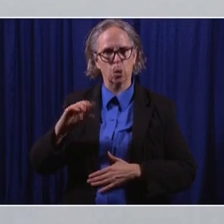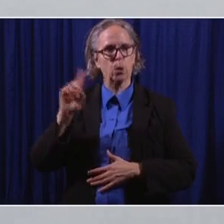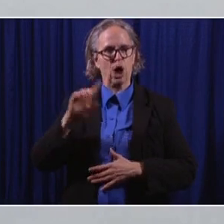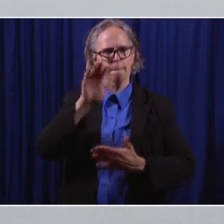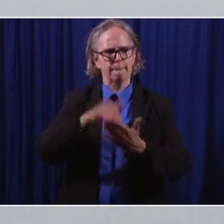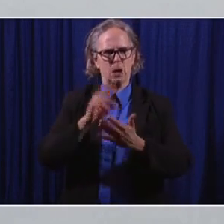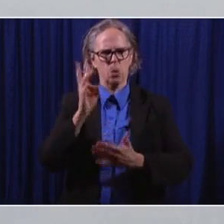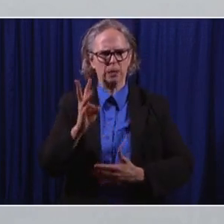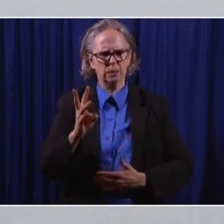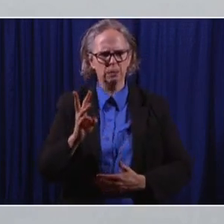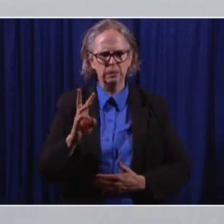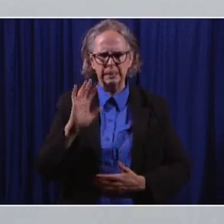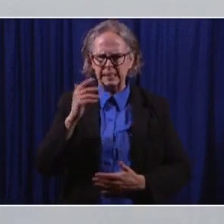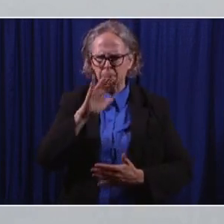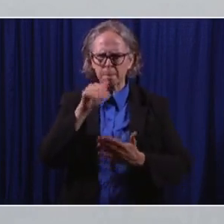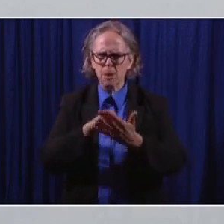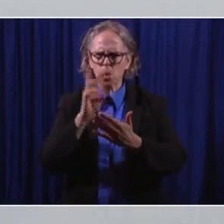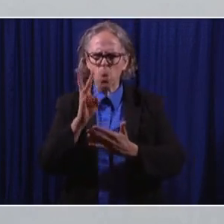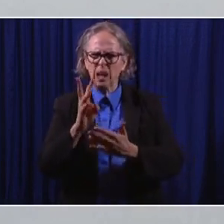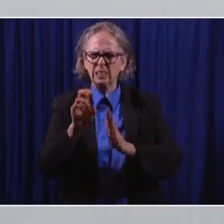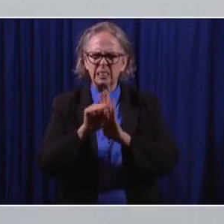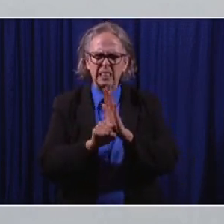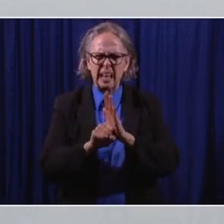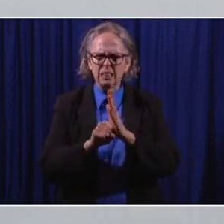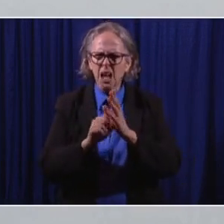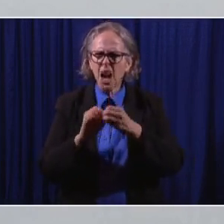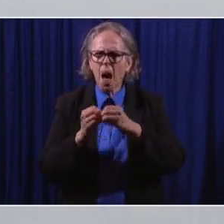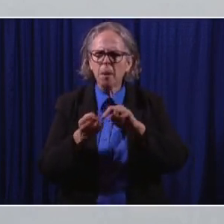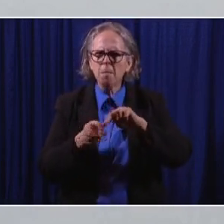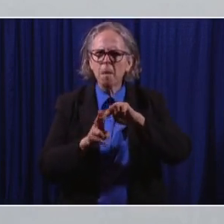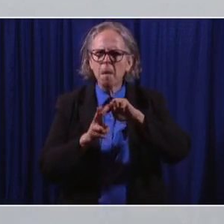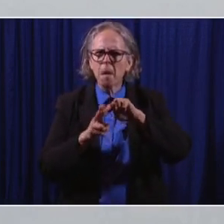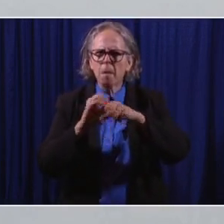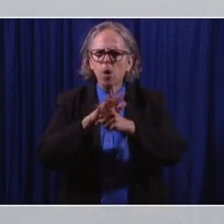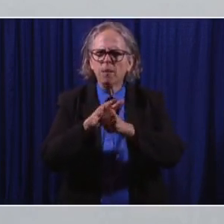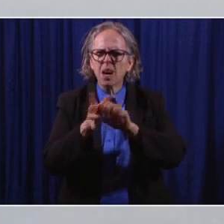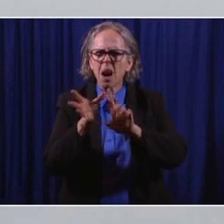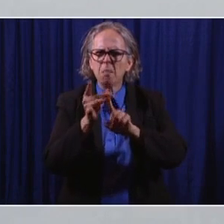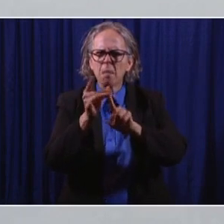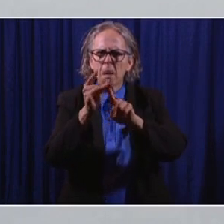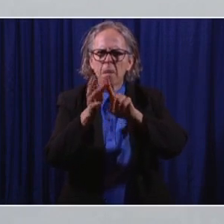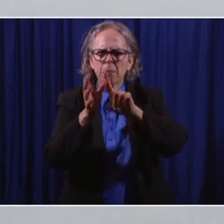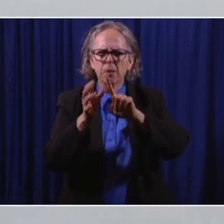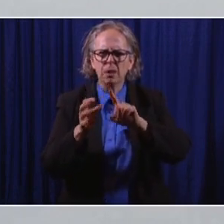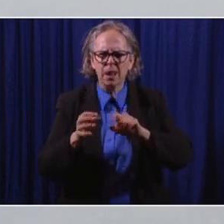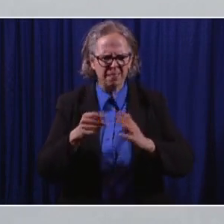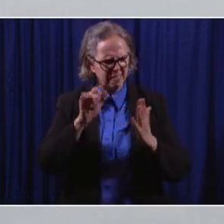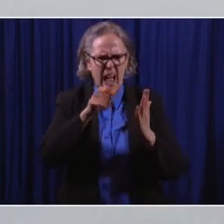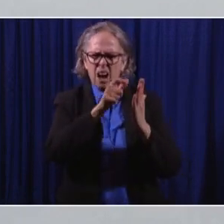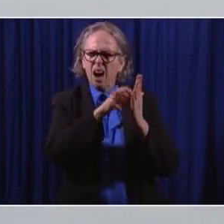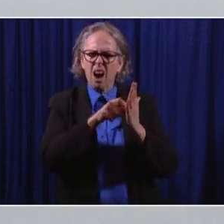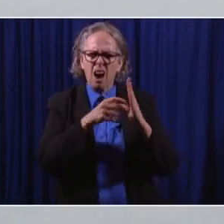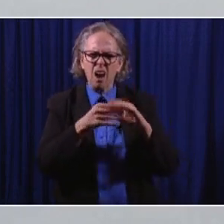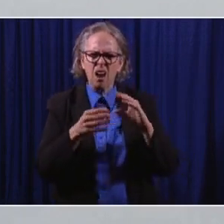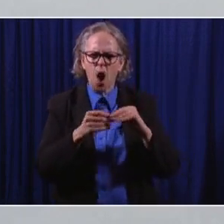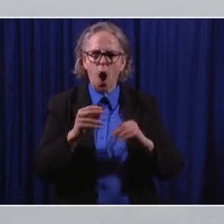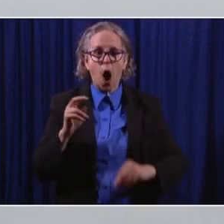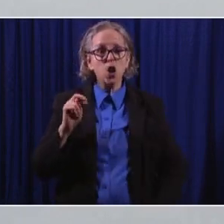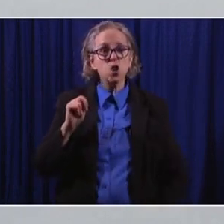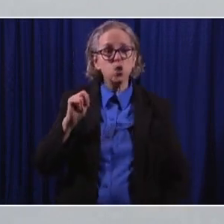uptick during the past few weeks. It highlighted in this article, North Dakota's positive test rate